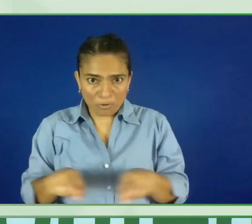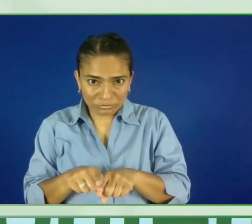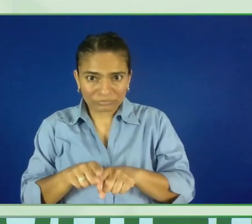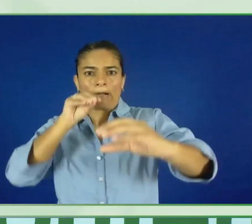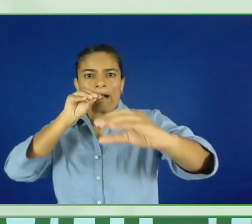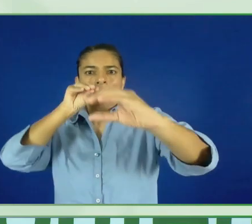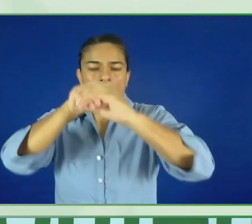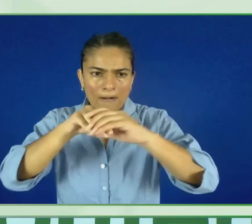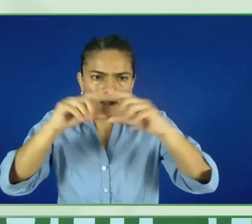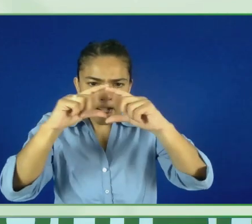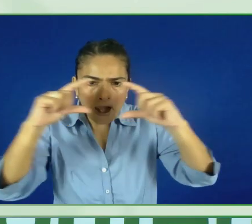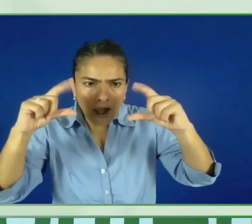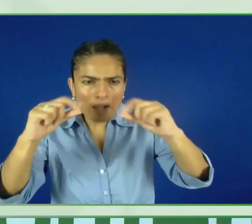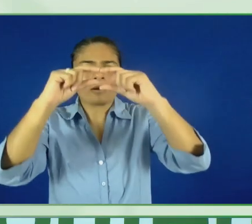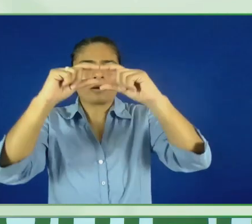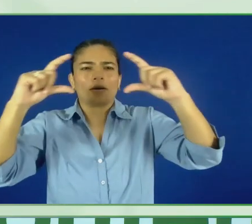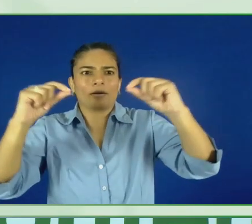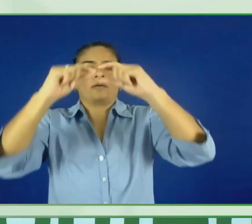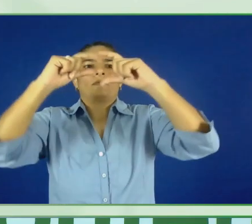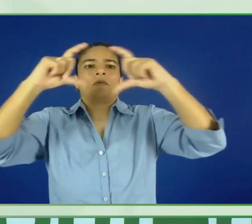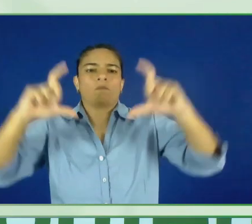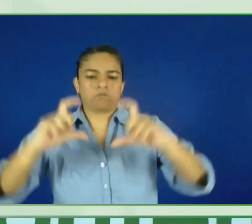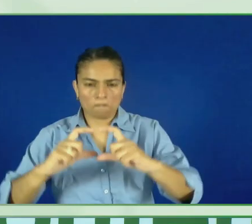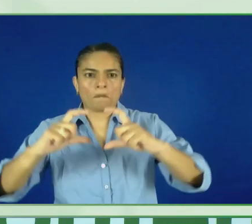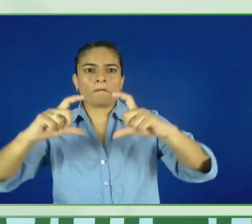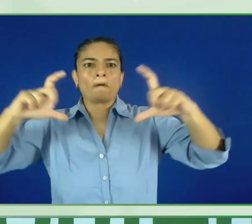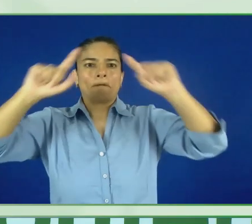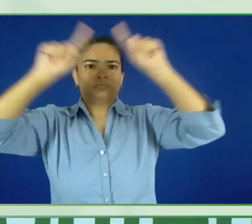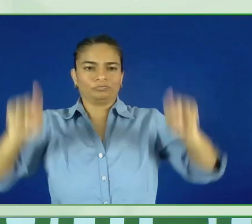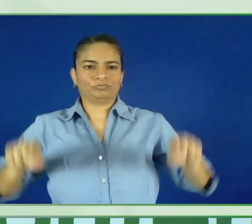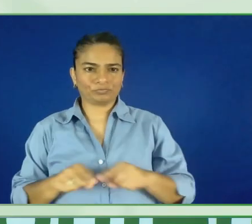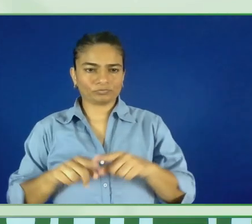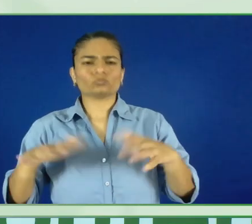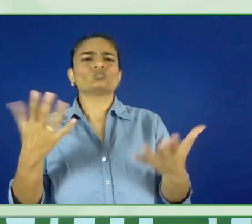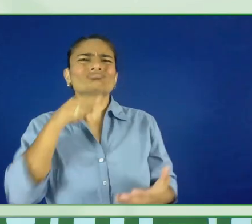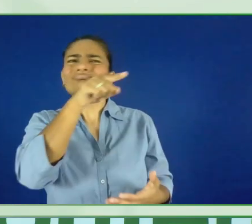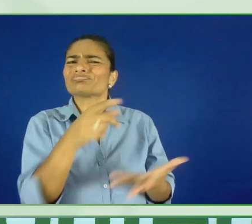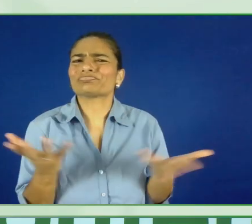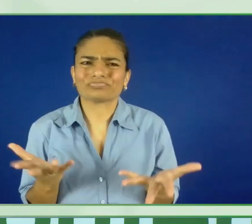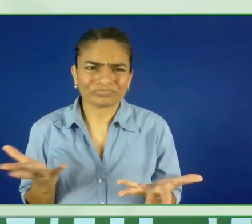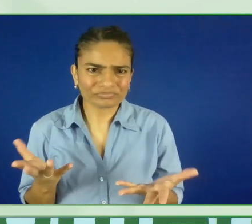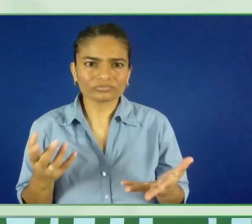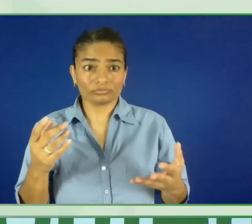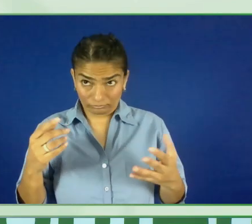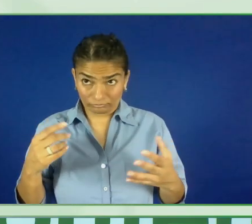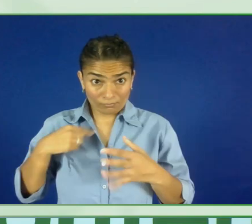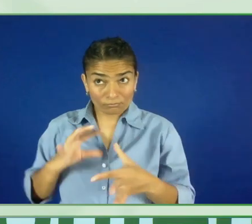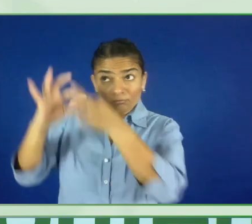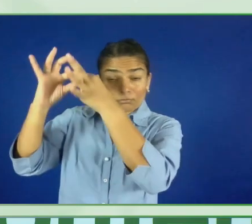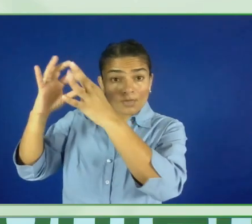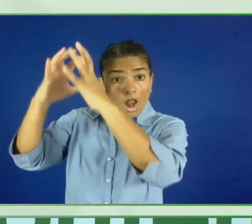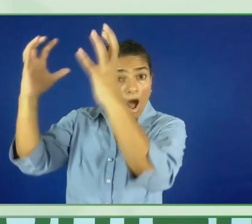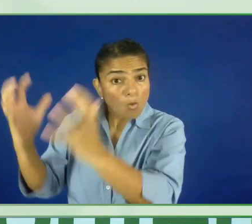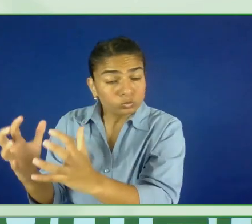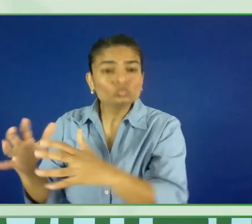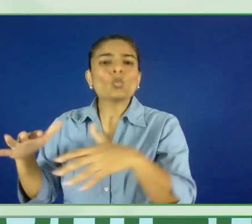So what am I using? Am I using something like Claude? Am I using something like OpenAI 4.5 or whatever it is?